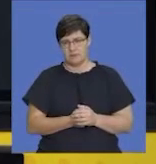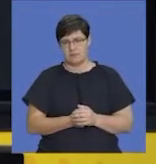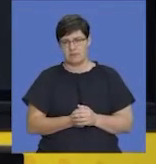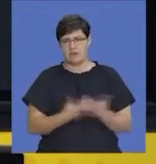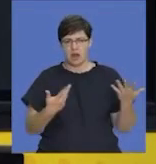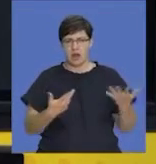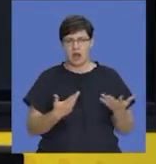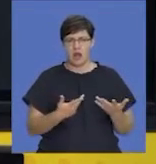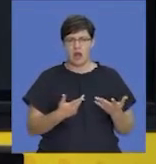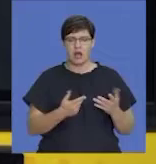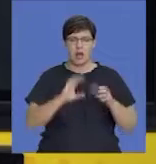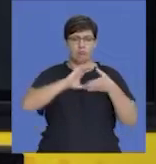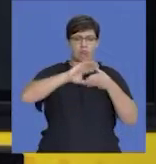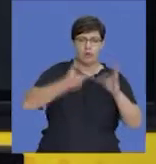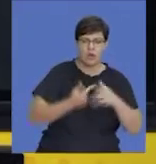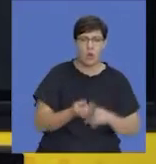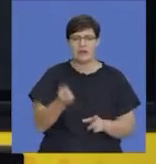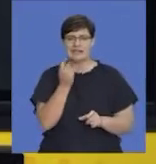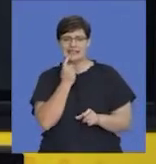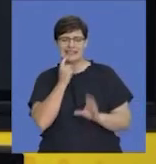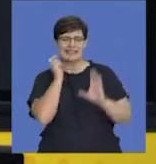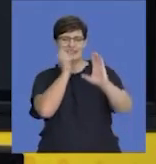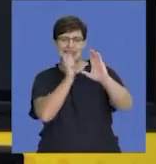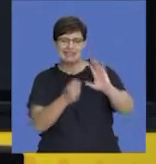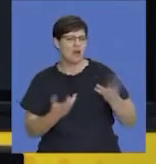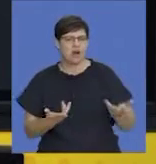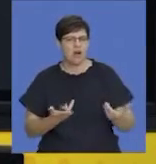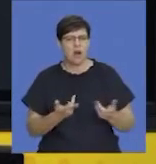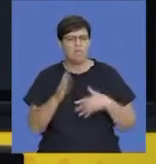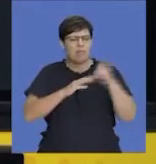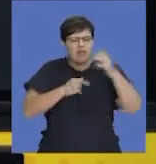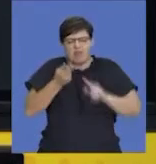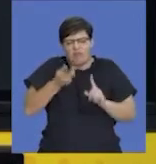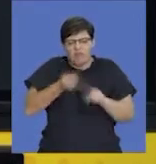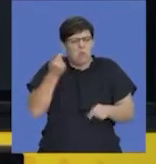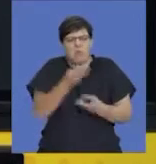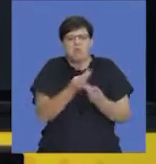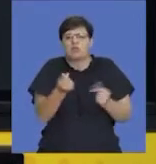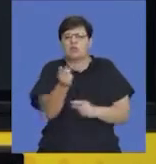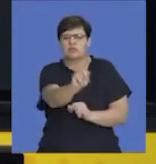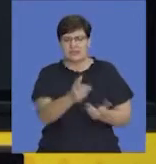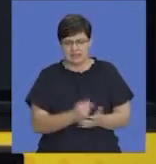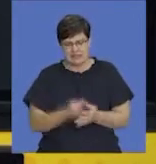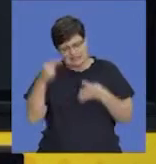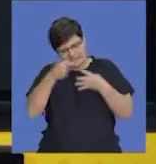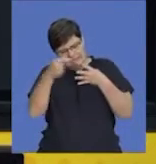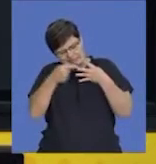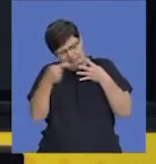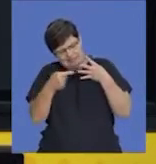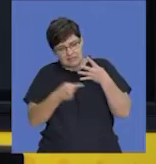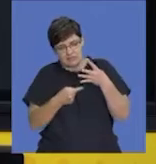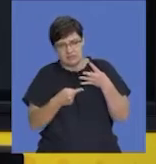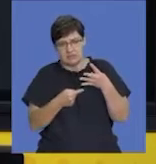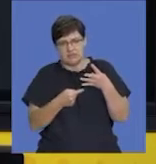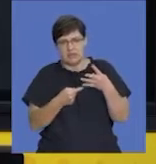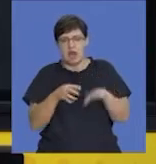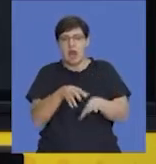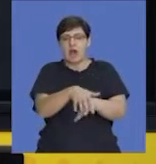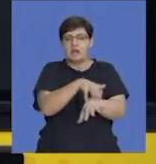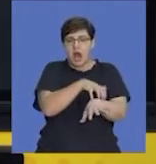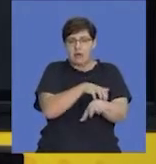it's tin or brick or the material that it's built from. You know, every little detail counts, whether the garden